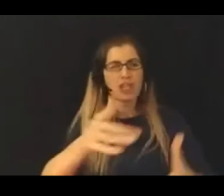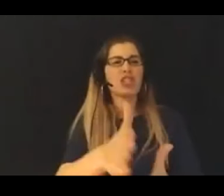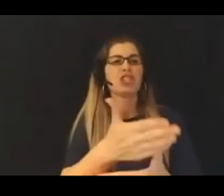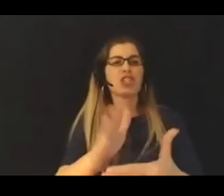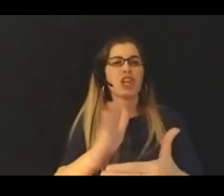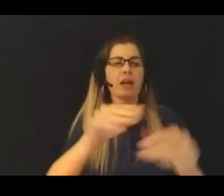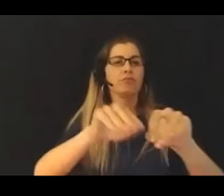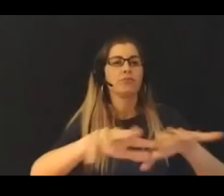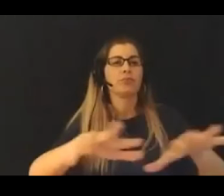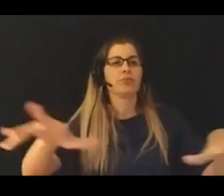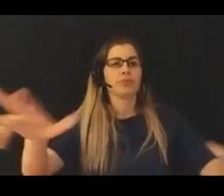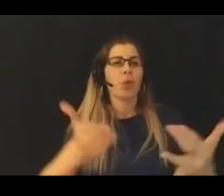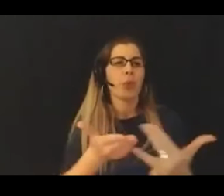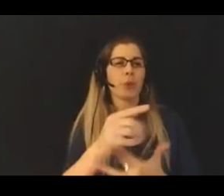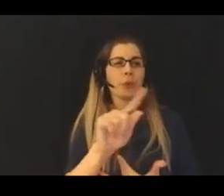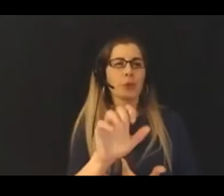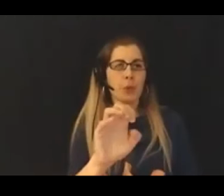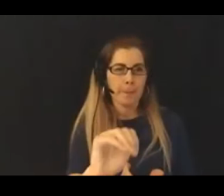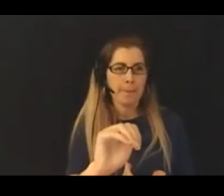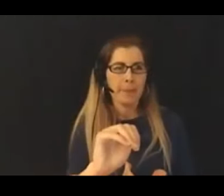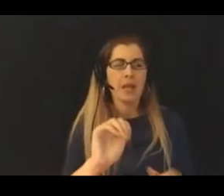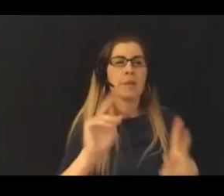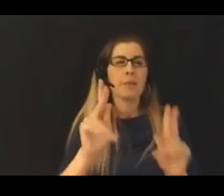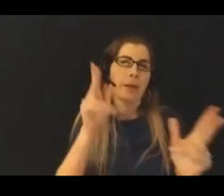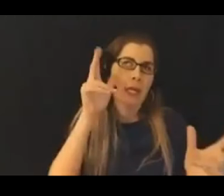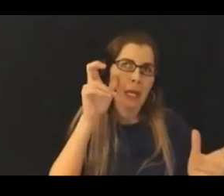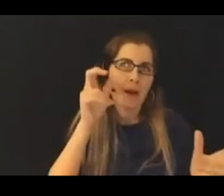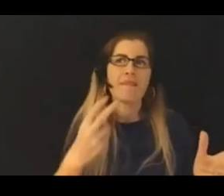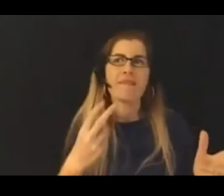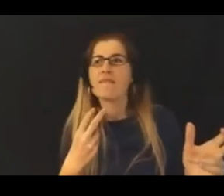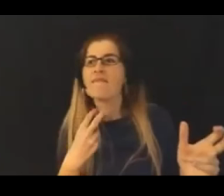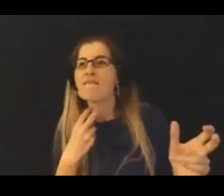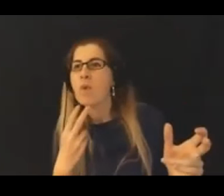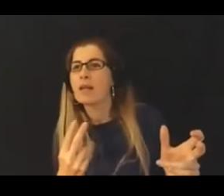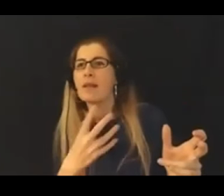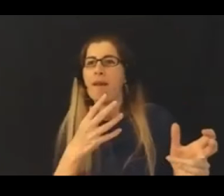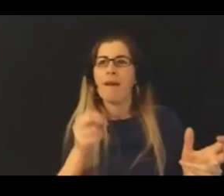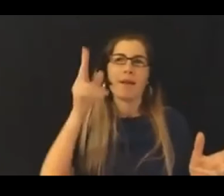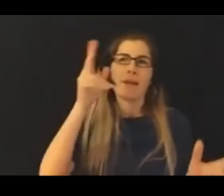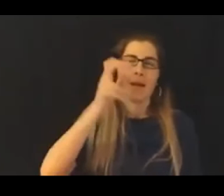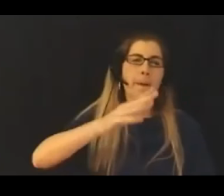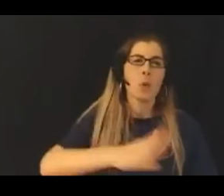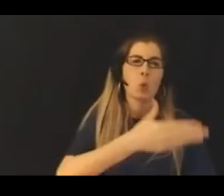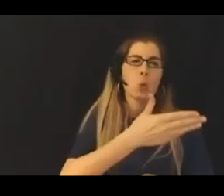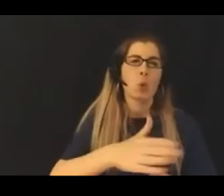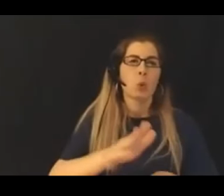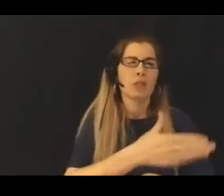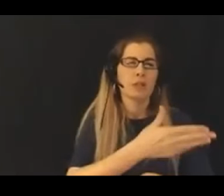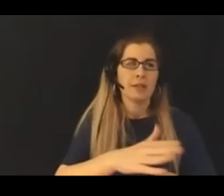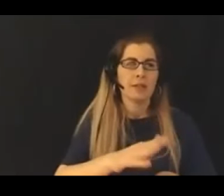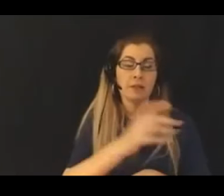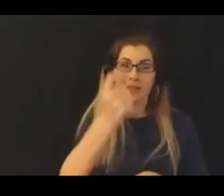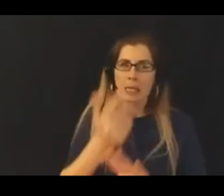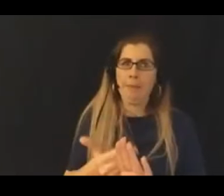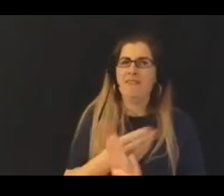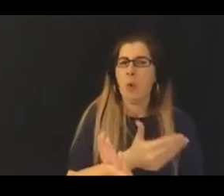screen function on Zoom. And that way people could hear both my voice and the music at the same time. Because before, we had tried